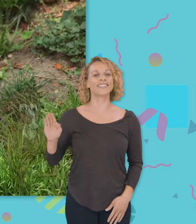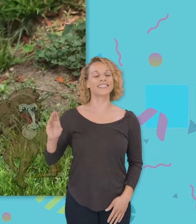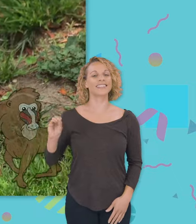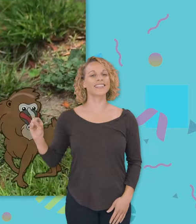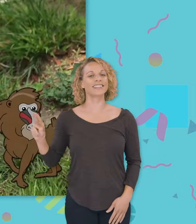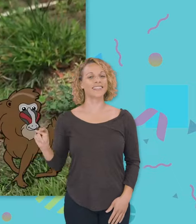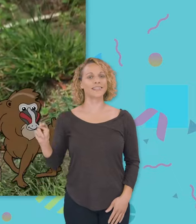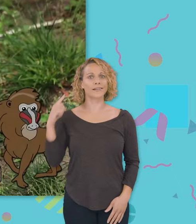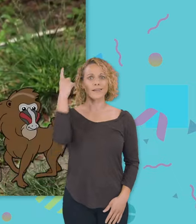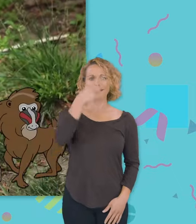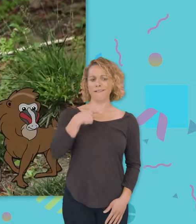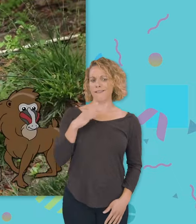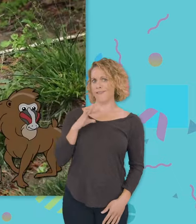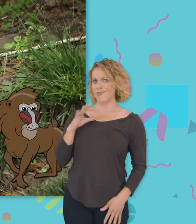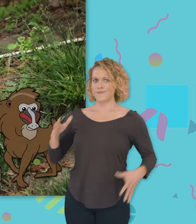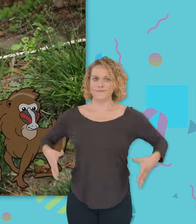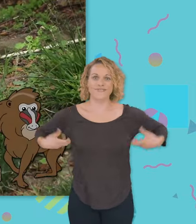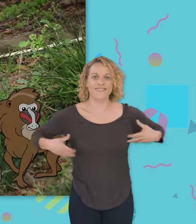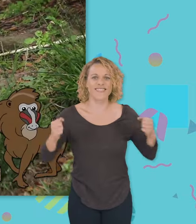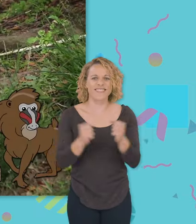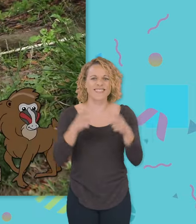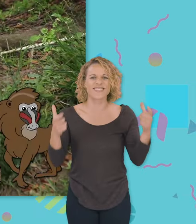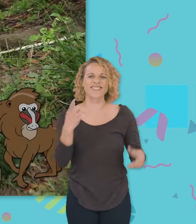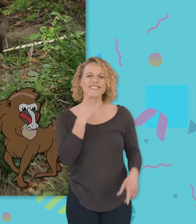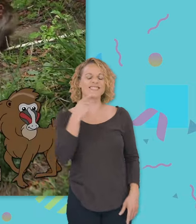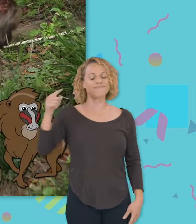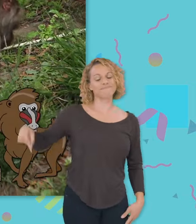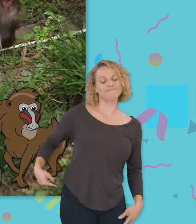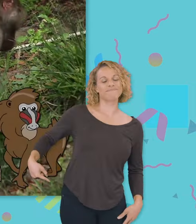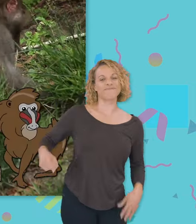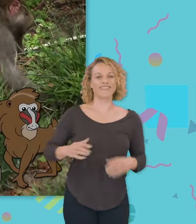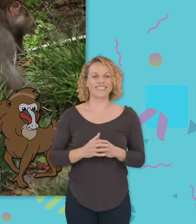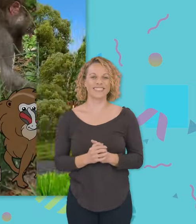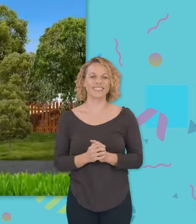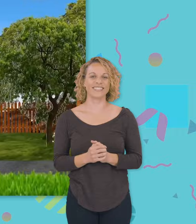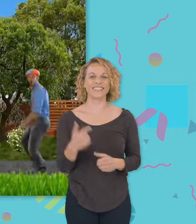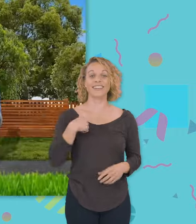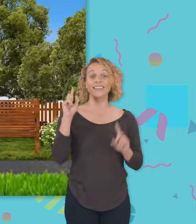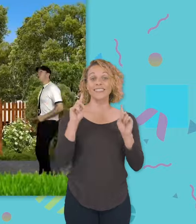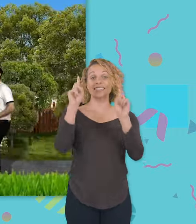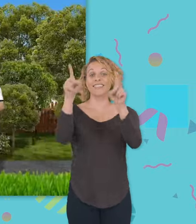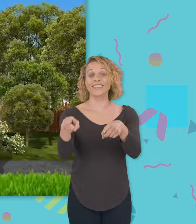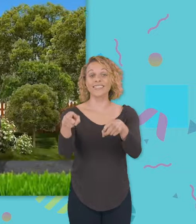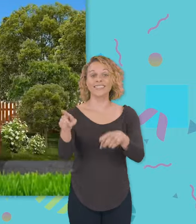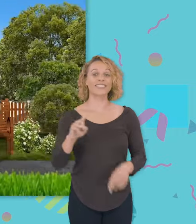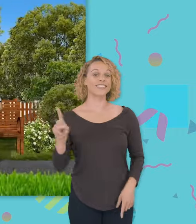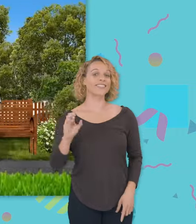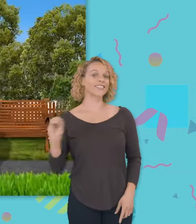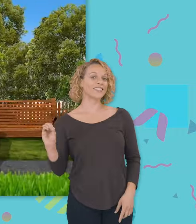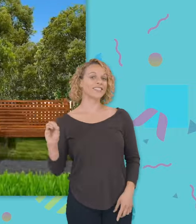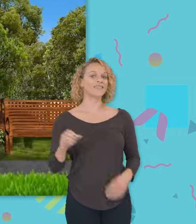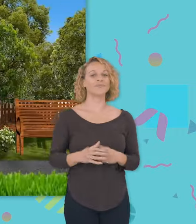a baboon, a cool looking monkey with a big red behind. I'm going to